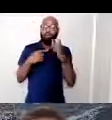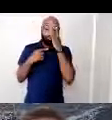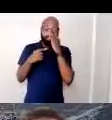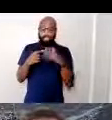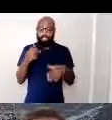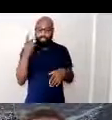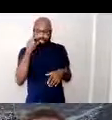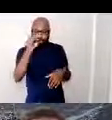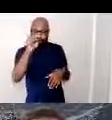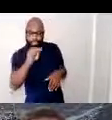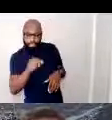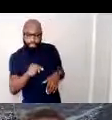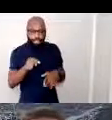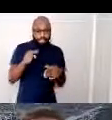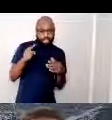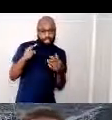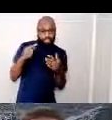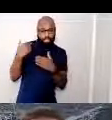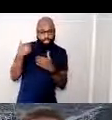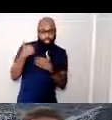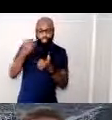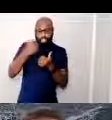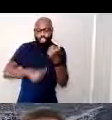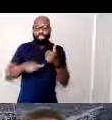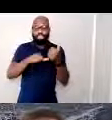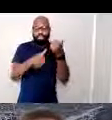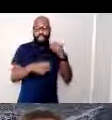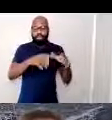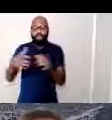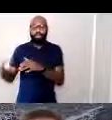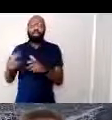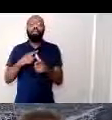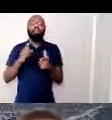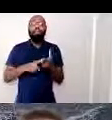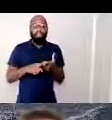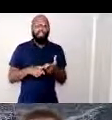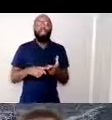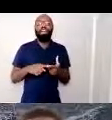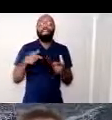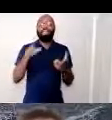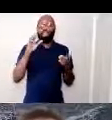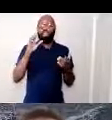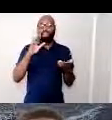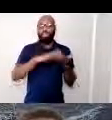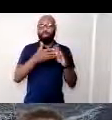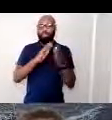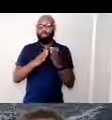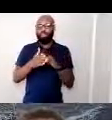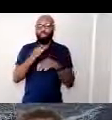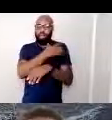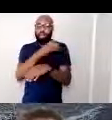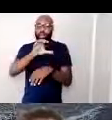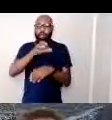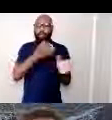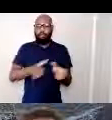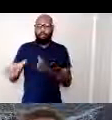those subcommittees, and then when we get to the community empowerment plan, after you sort of intro that, I could talk a little bit more in depth